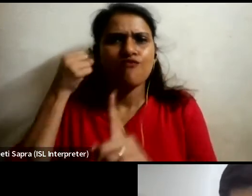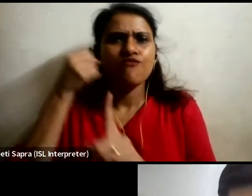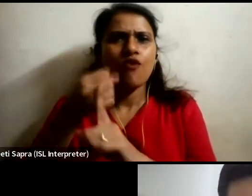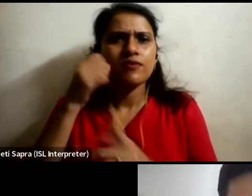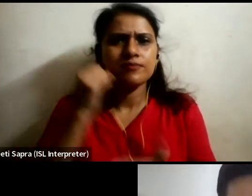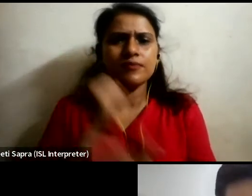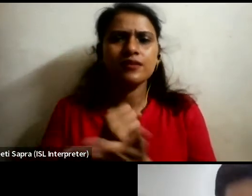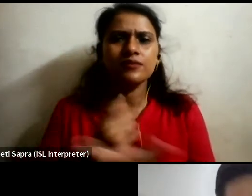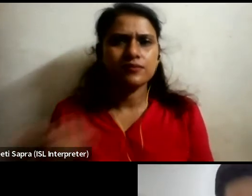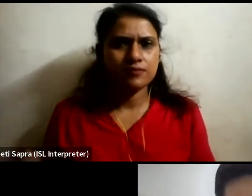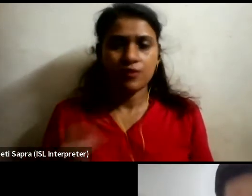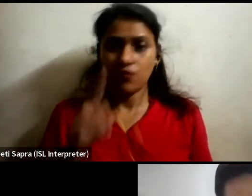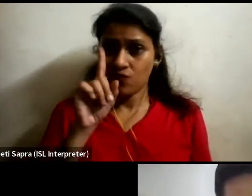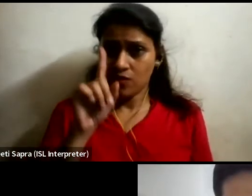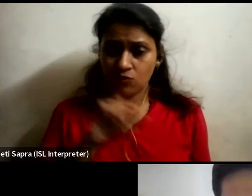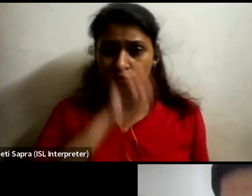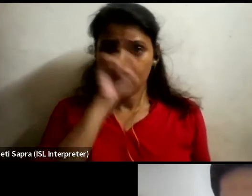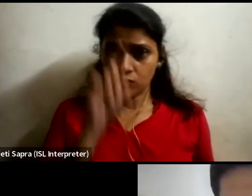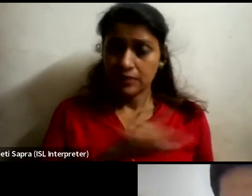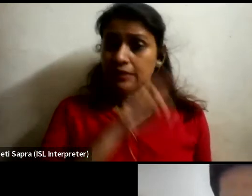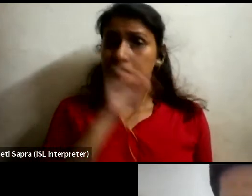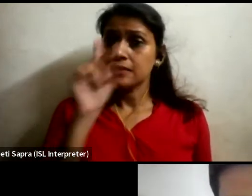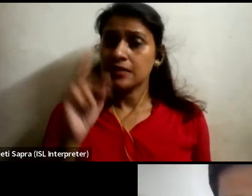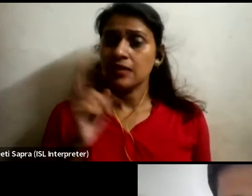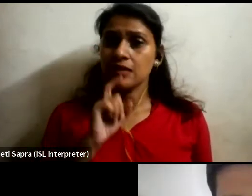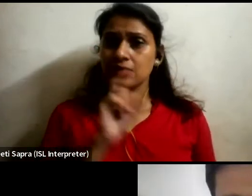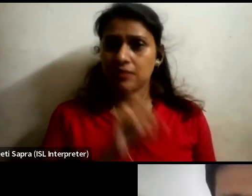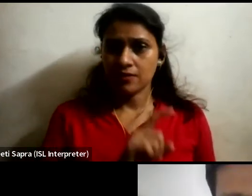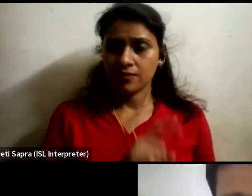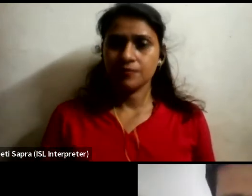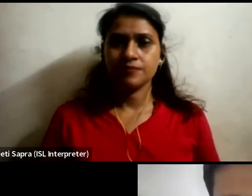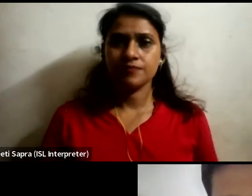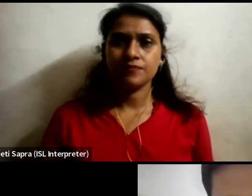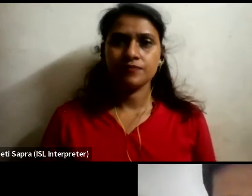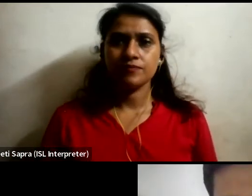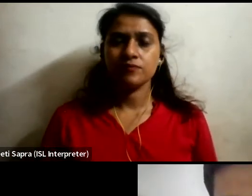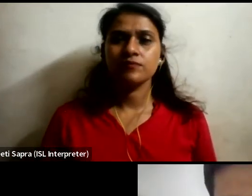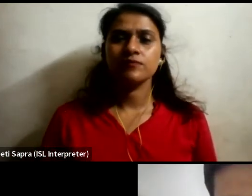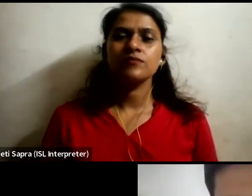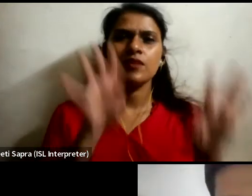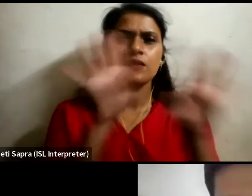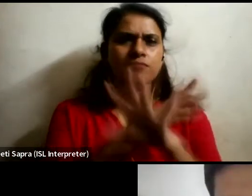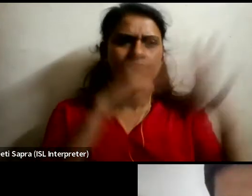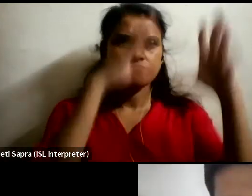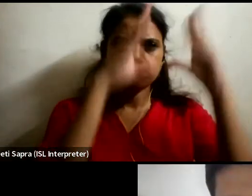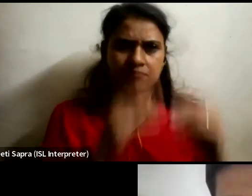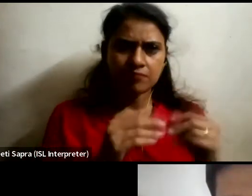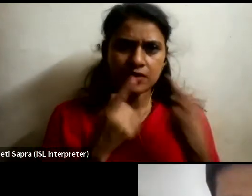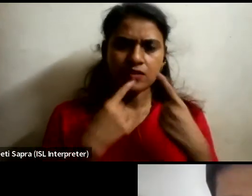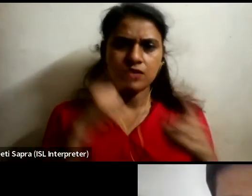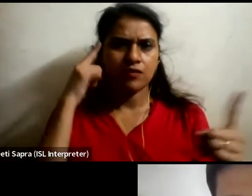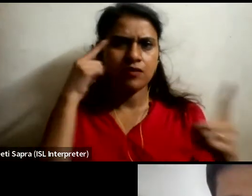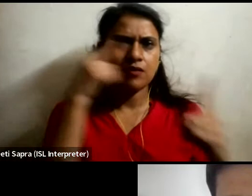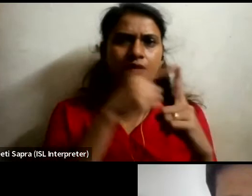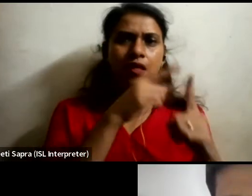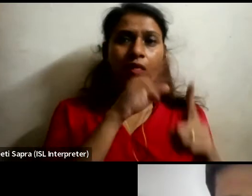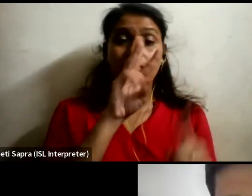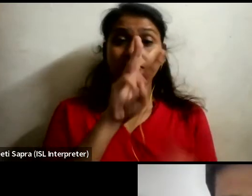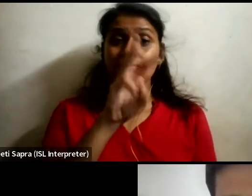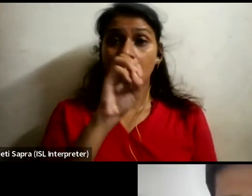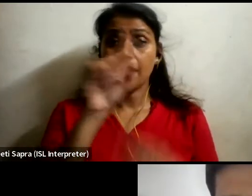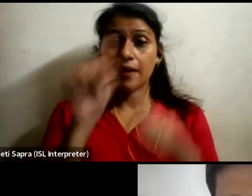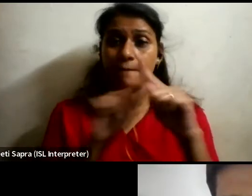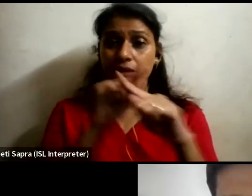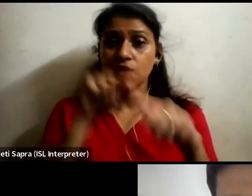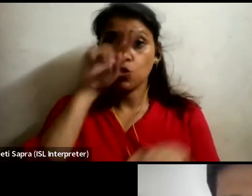question. And the second is, you mentioned about the statistics that, in fact, while the goal was to ensure that 30% content